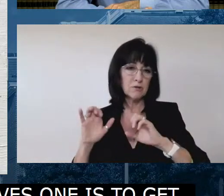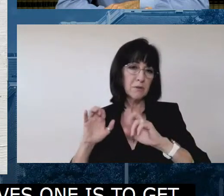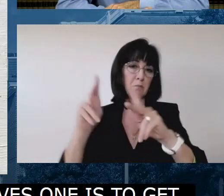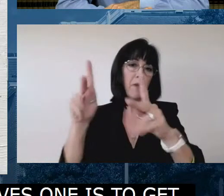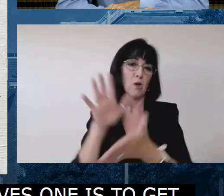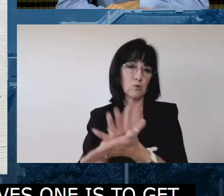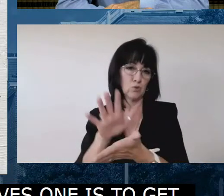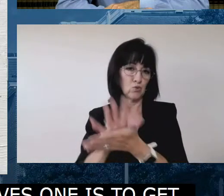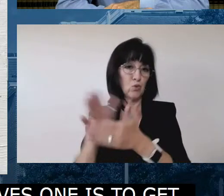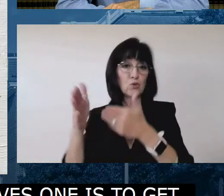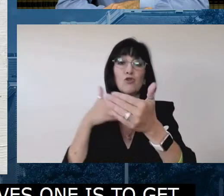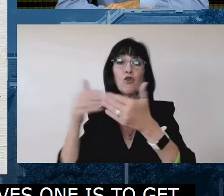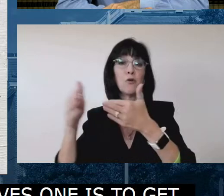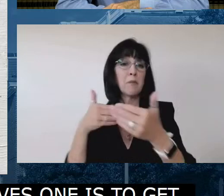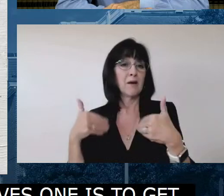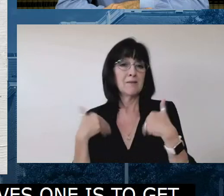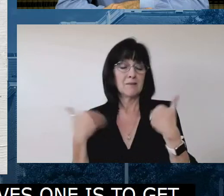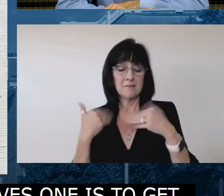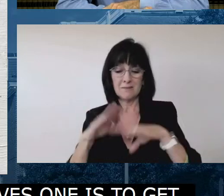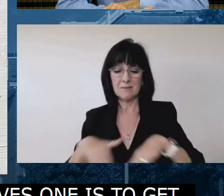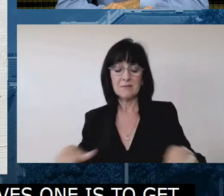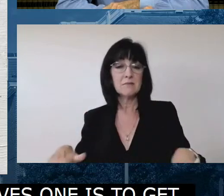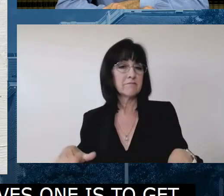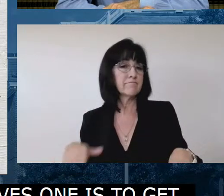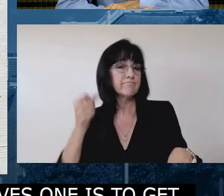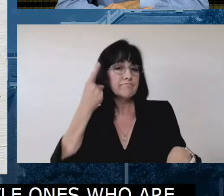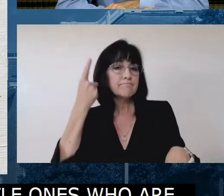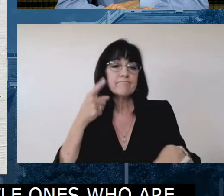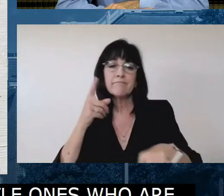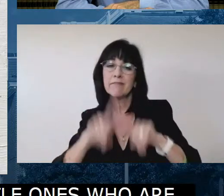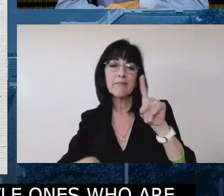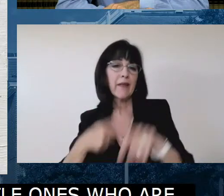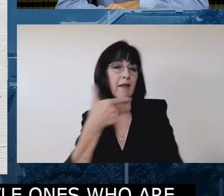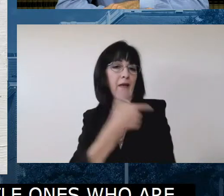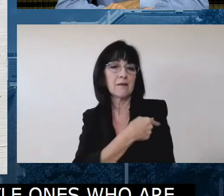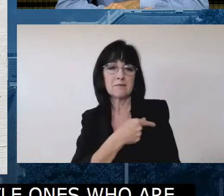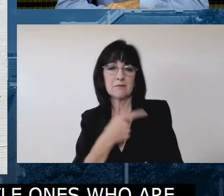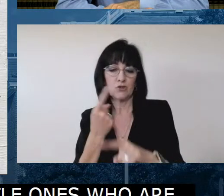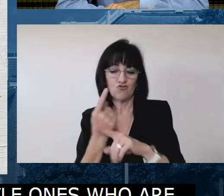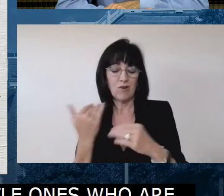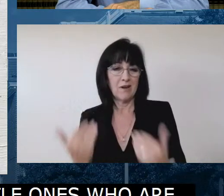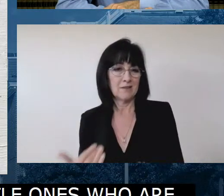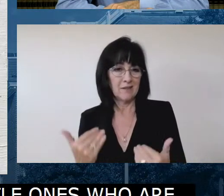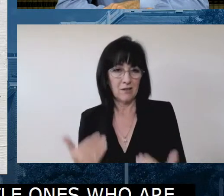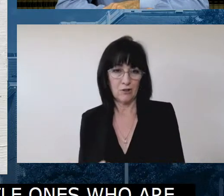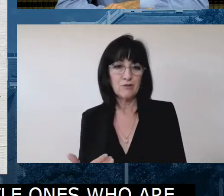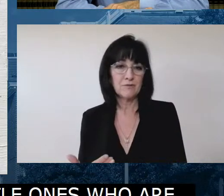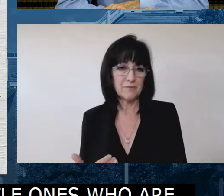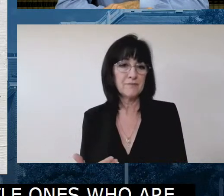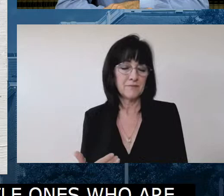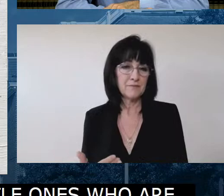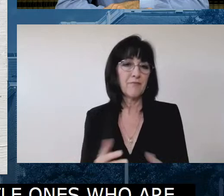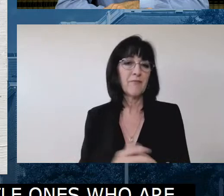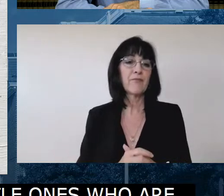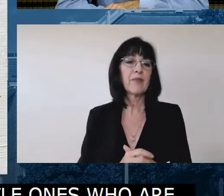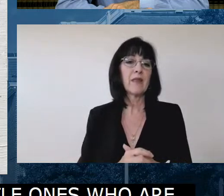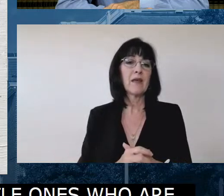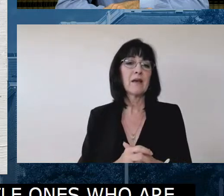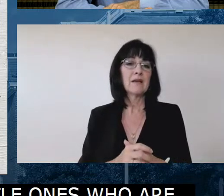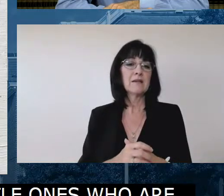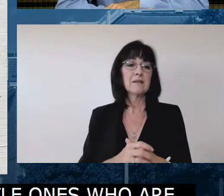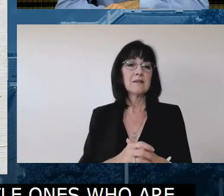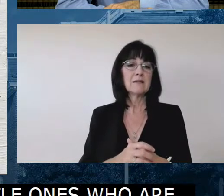are not eligible to be vaccinated, right in a couple of weeks in early September.